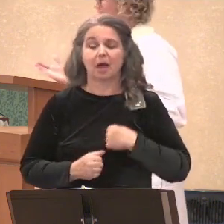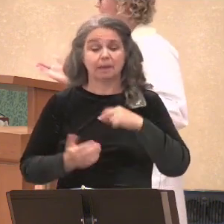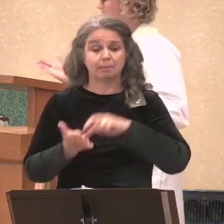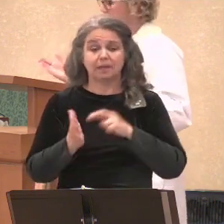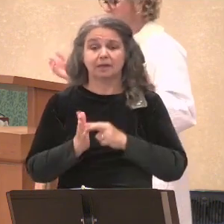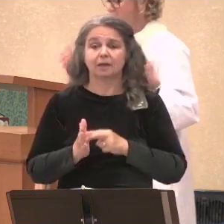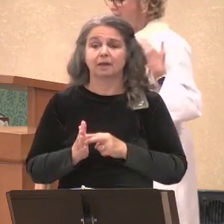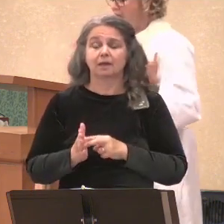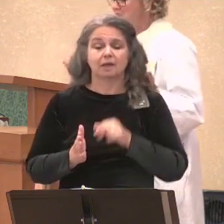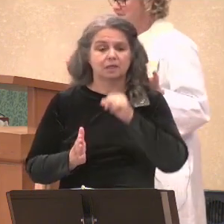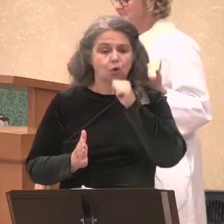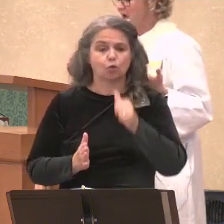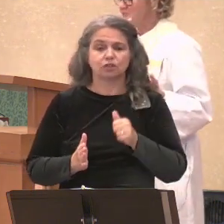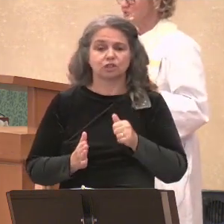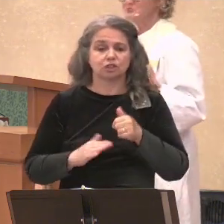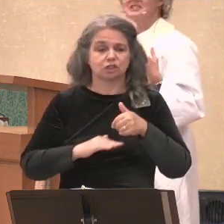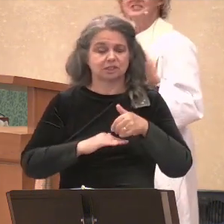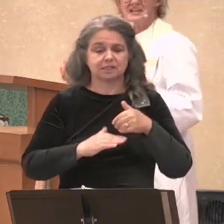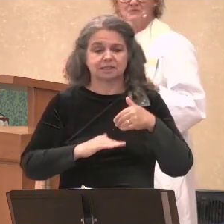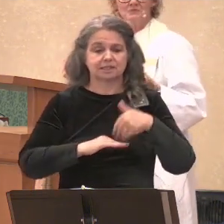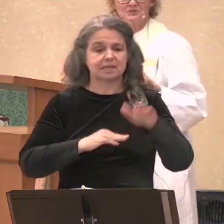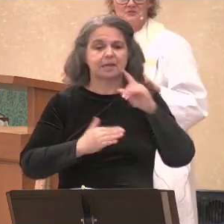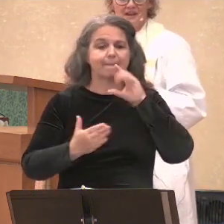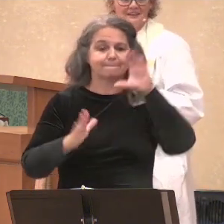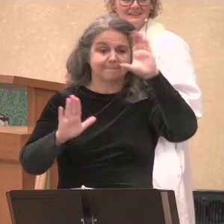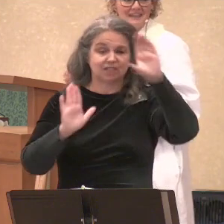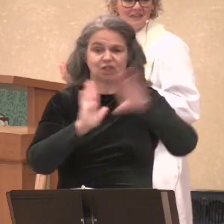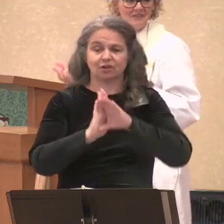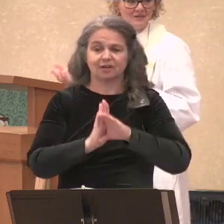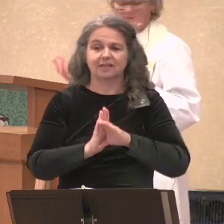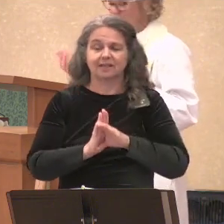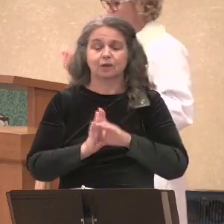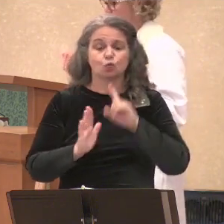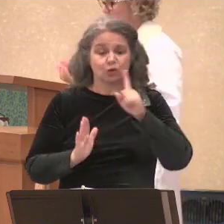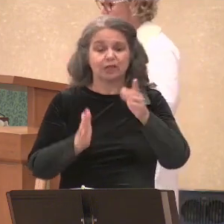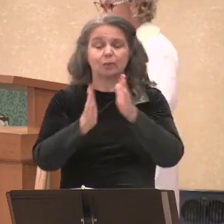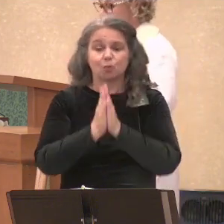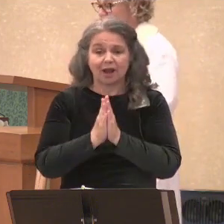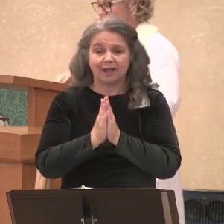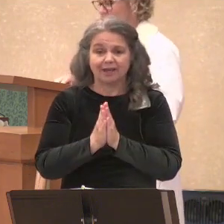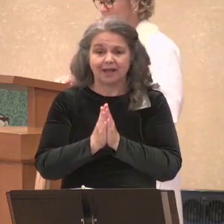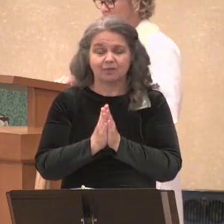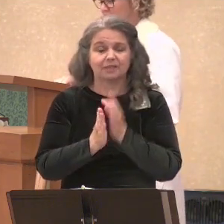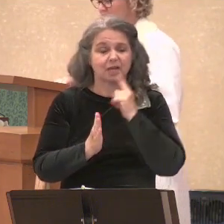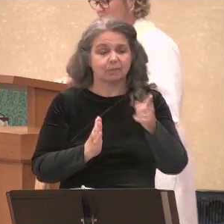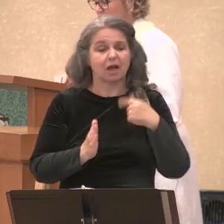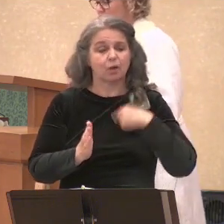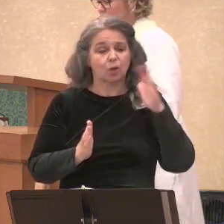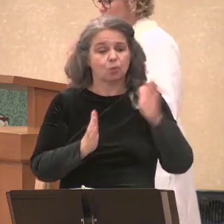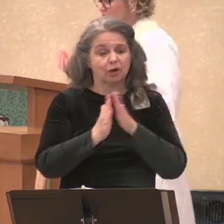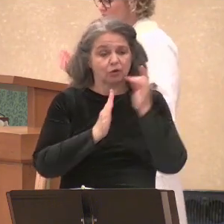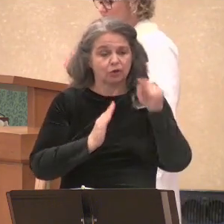pray. How many times do we say we will do that and then we forget?